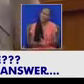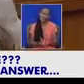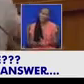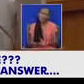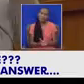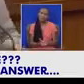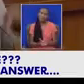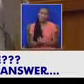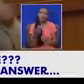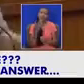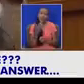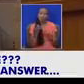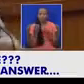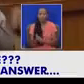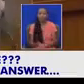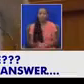is our people?